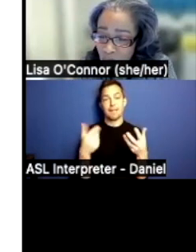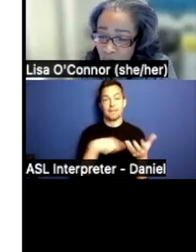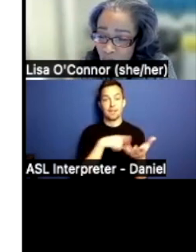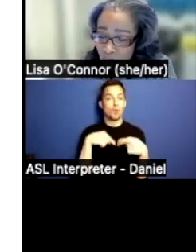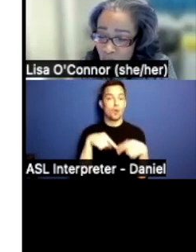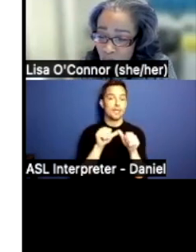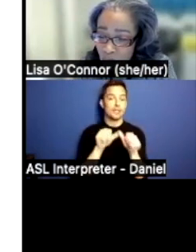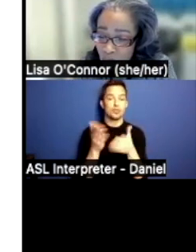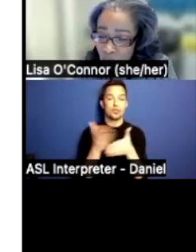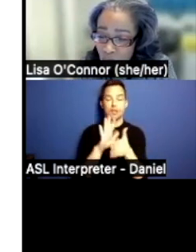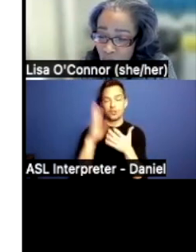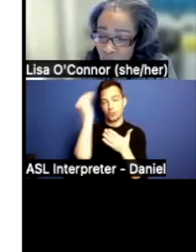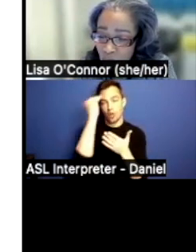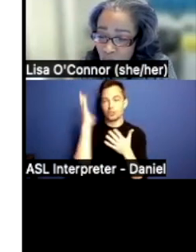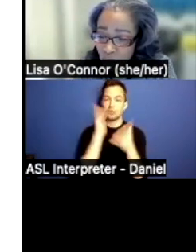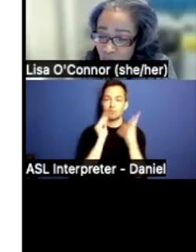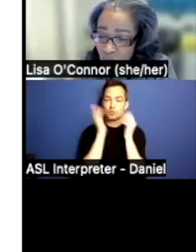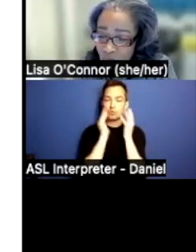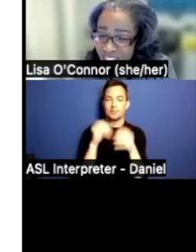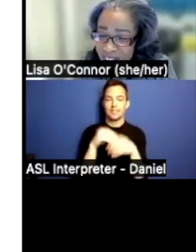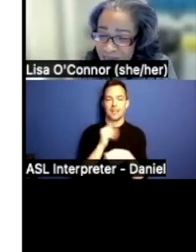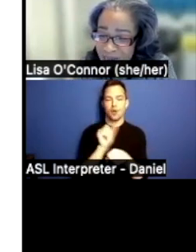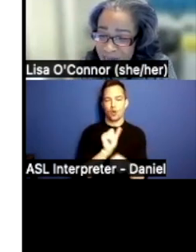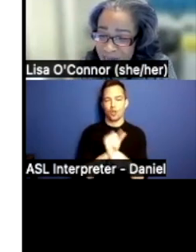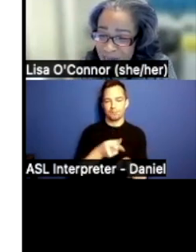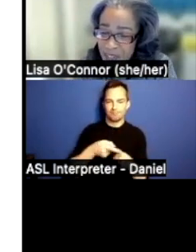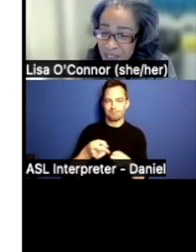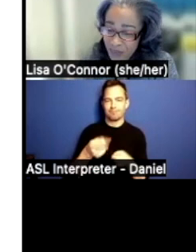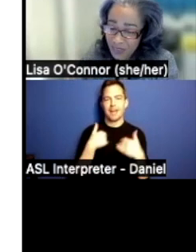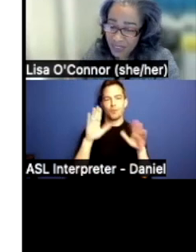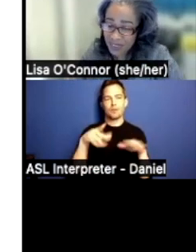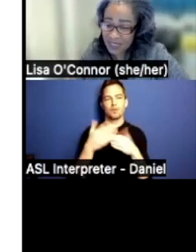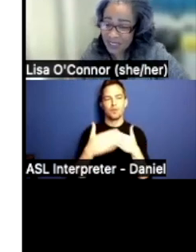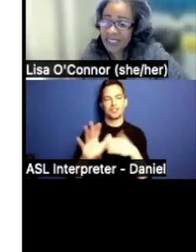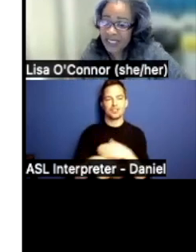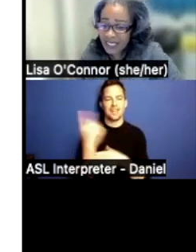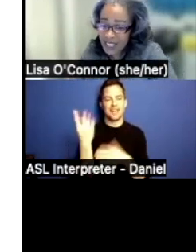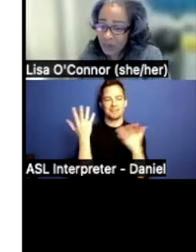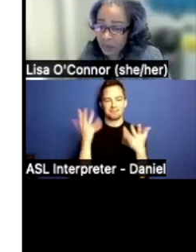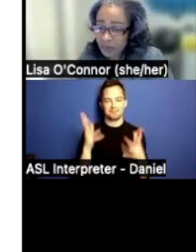sharing the knowledge and our experiences in our work. Have a wonderful rest of the day,